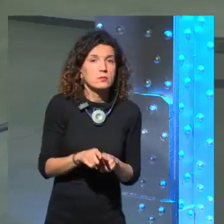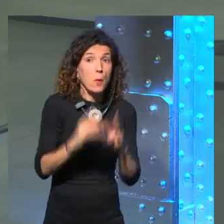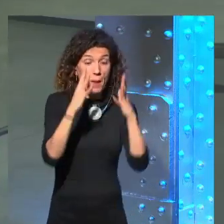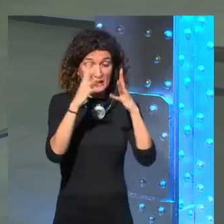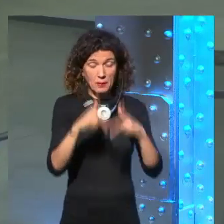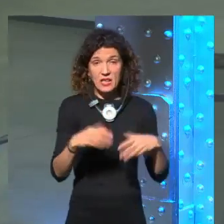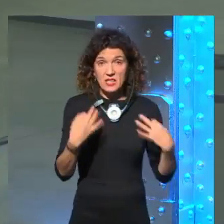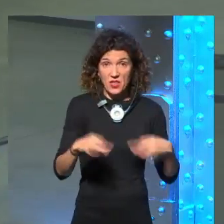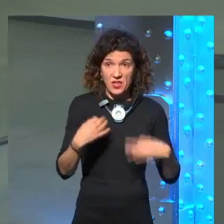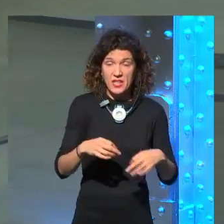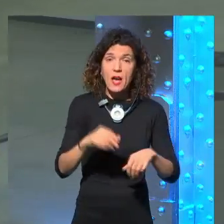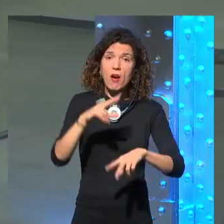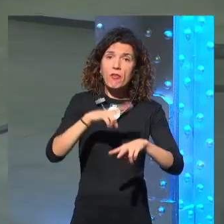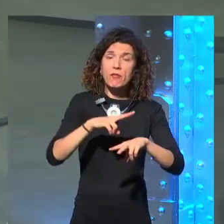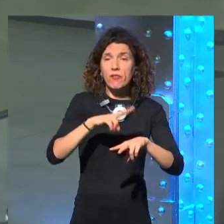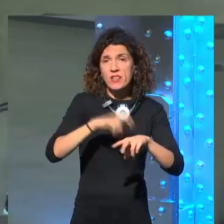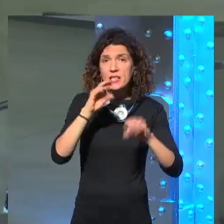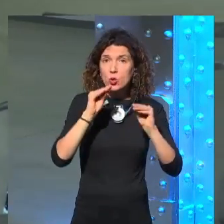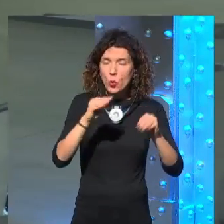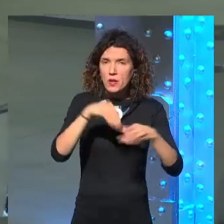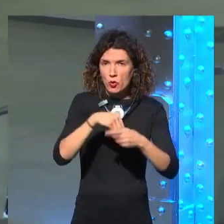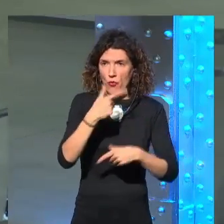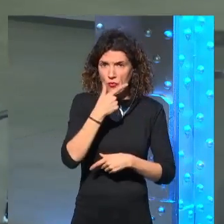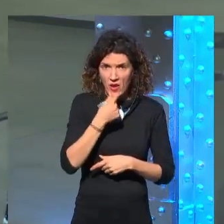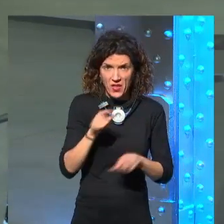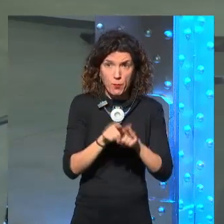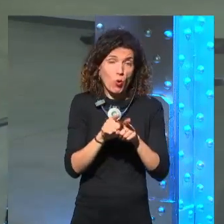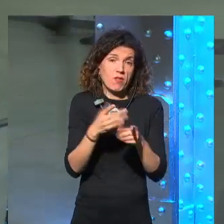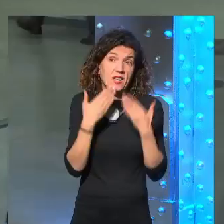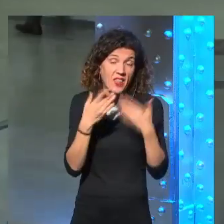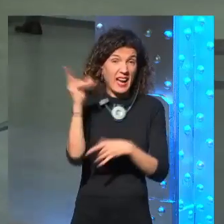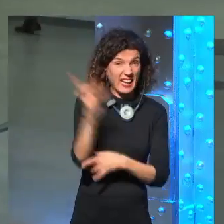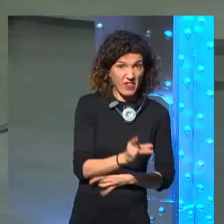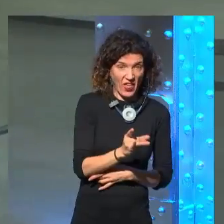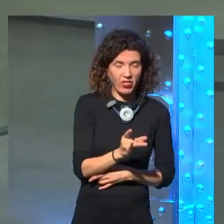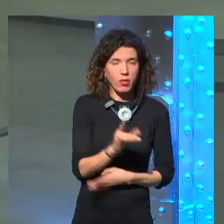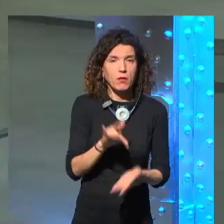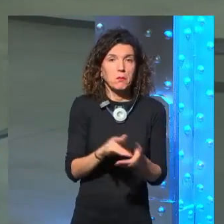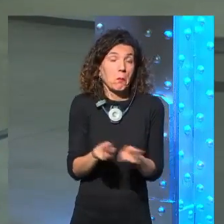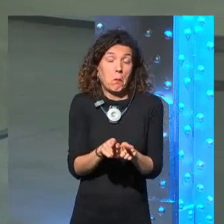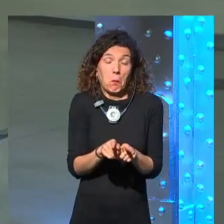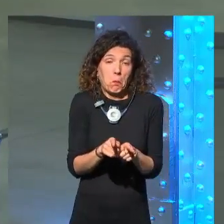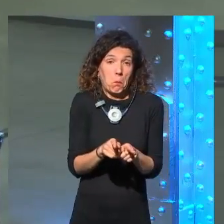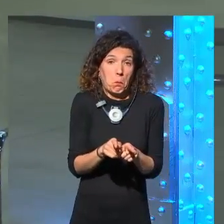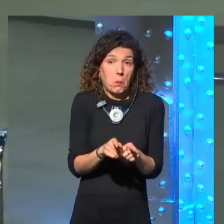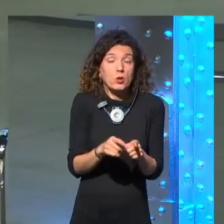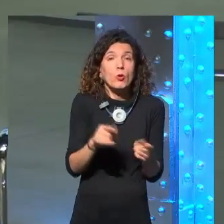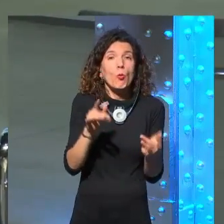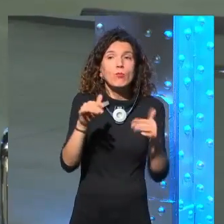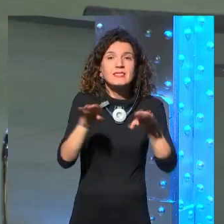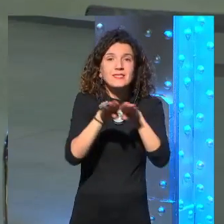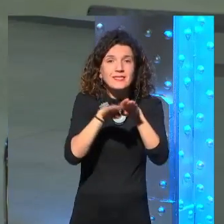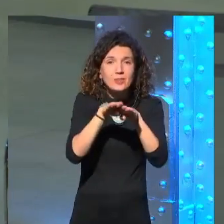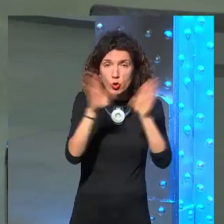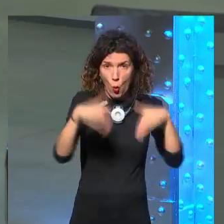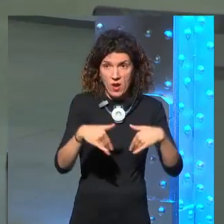physics, also very simple. It's just gravity. This thing is practically frictionless. So the physics is very simple. But trying to